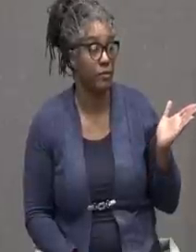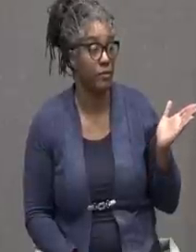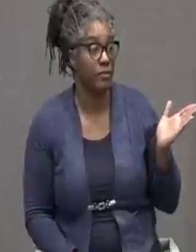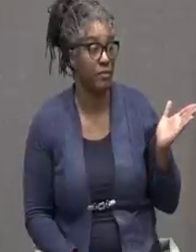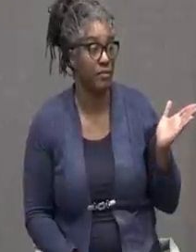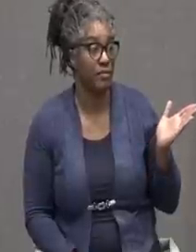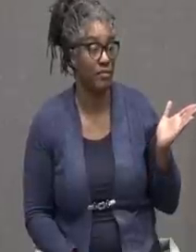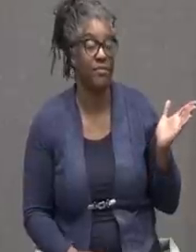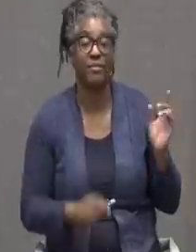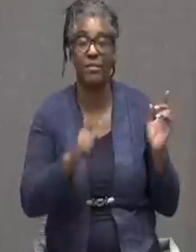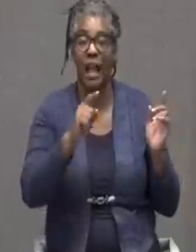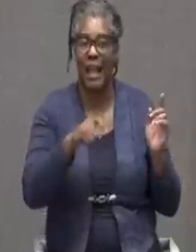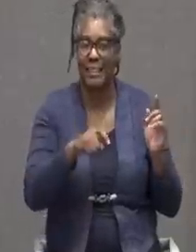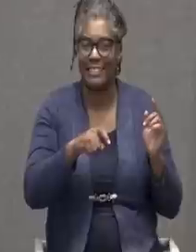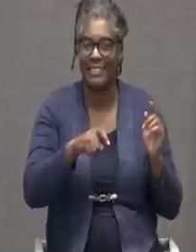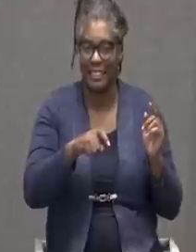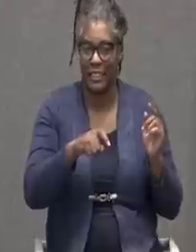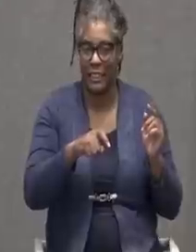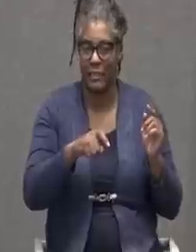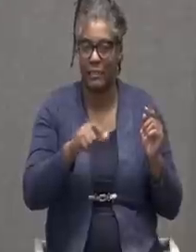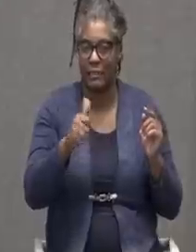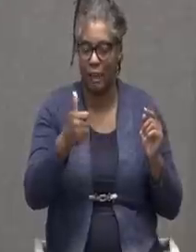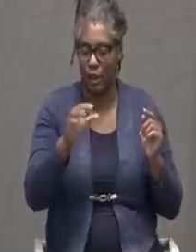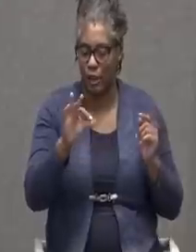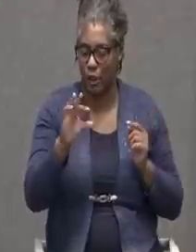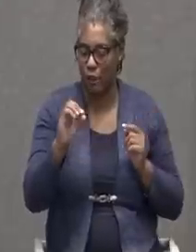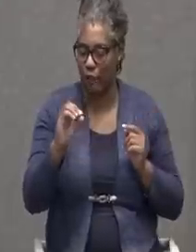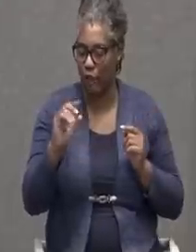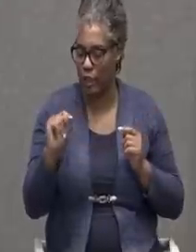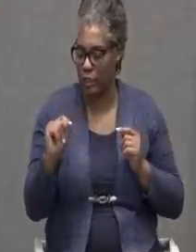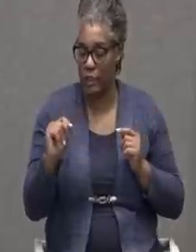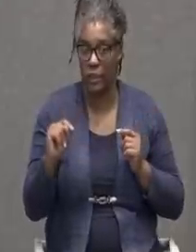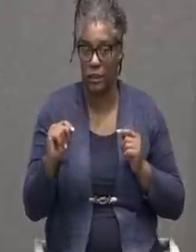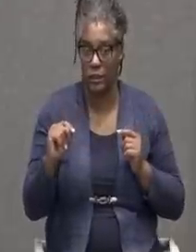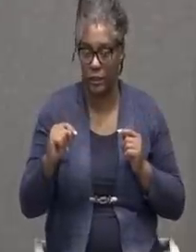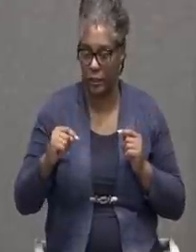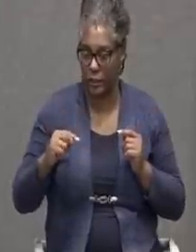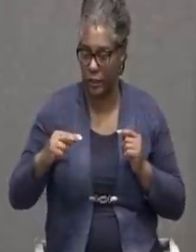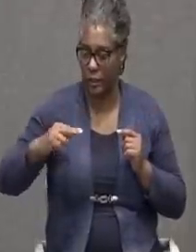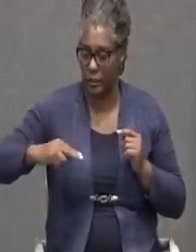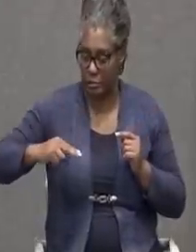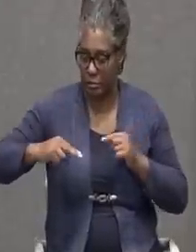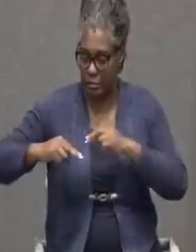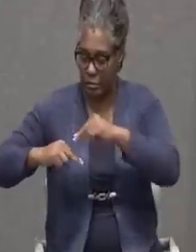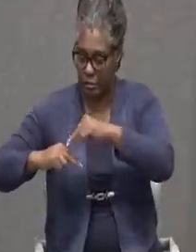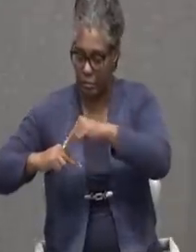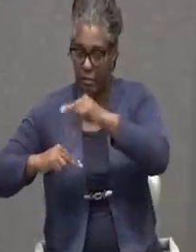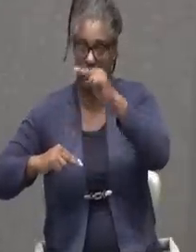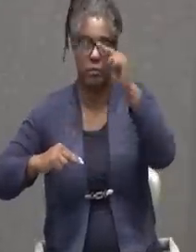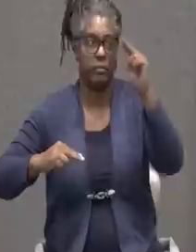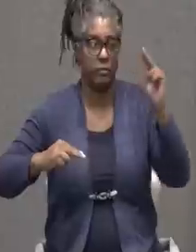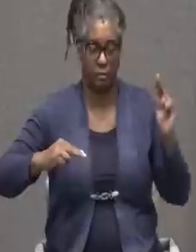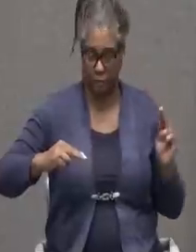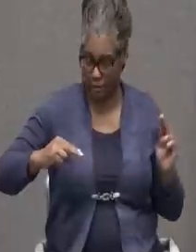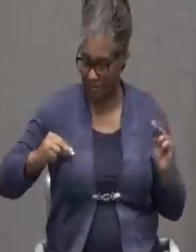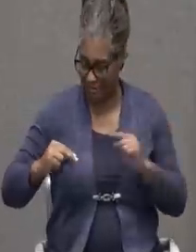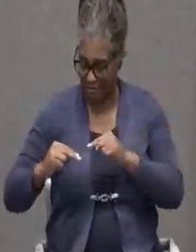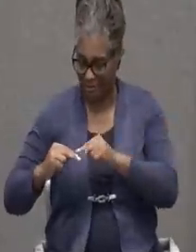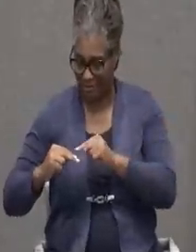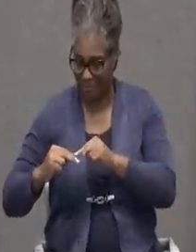foot right here. And I'm gonna get some of this fancy glue stick